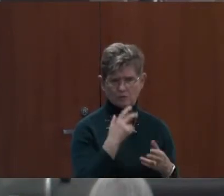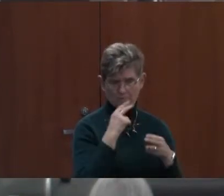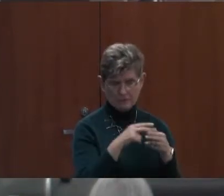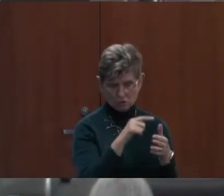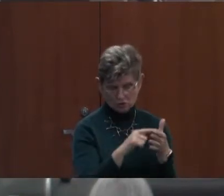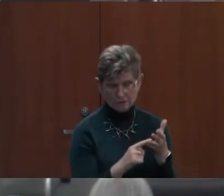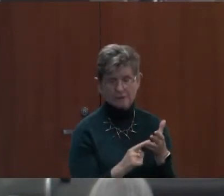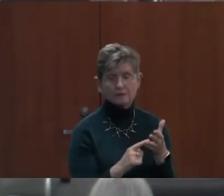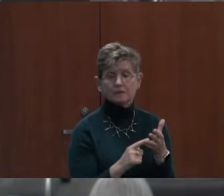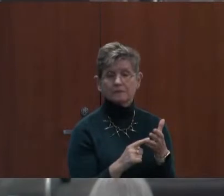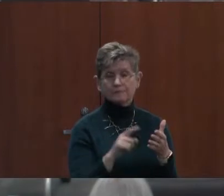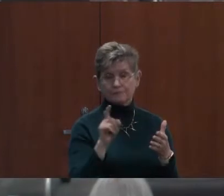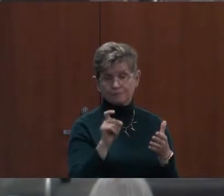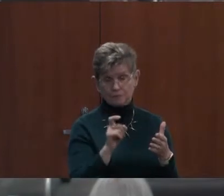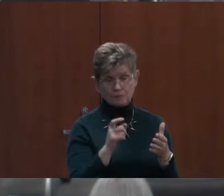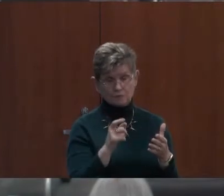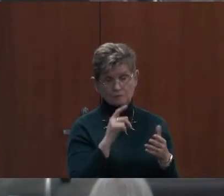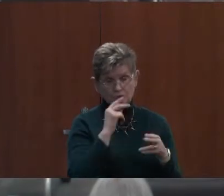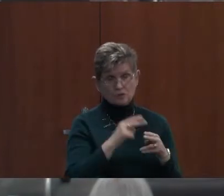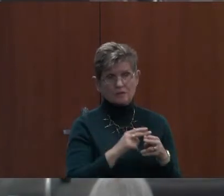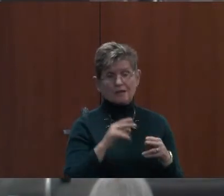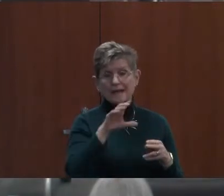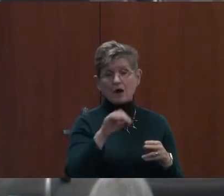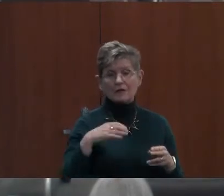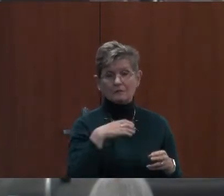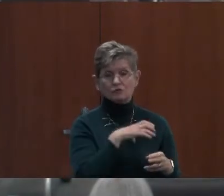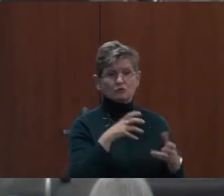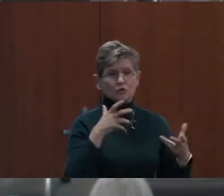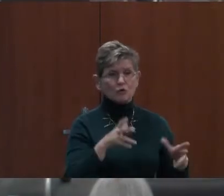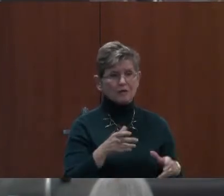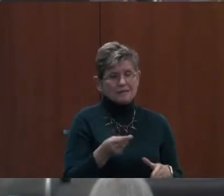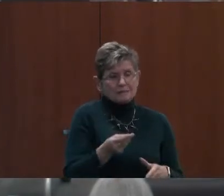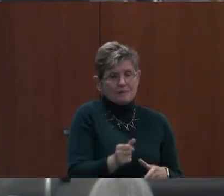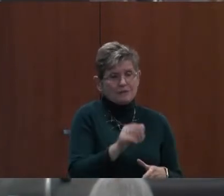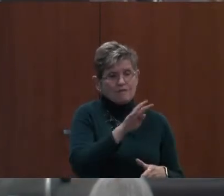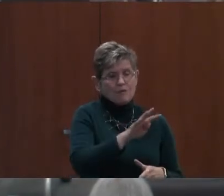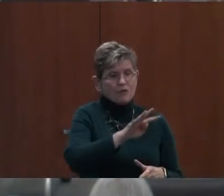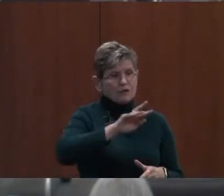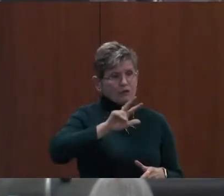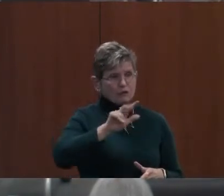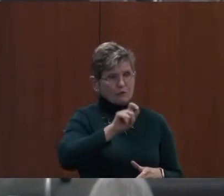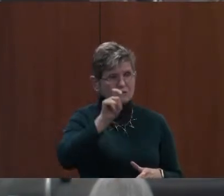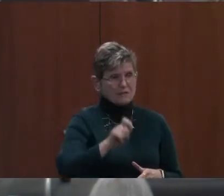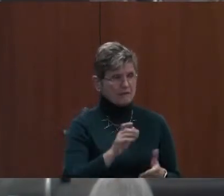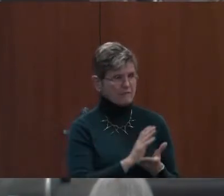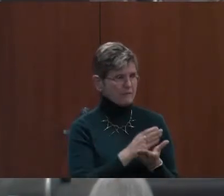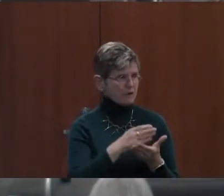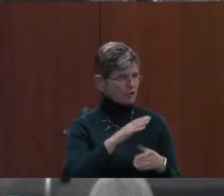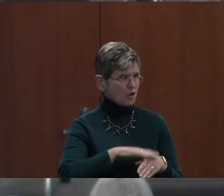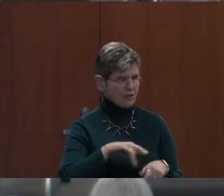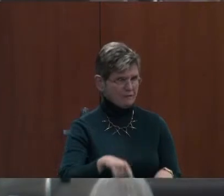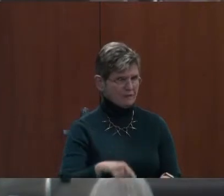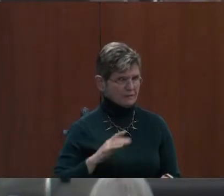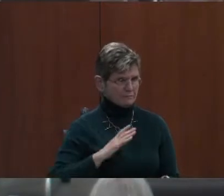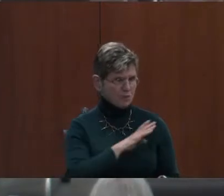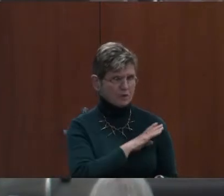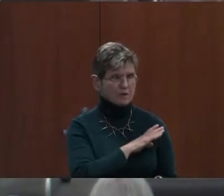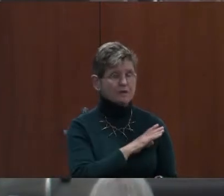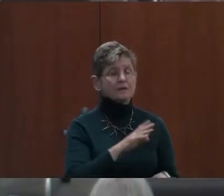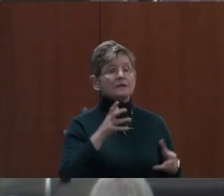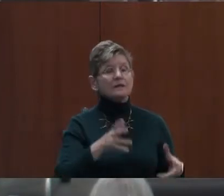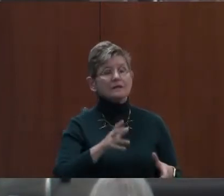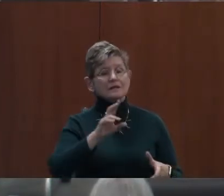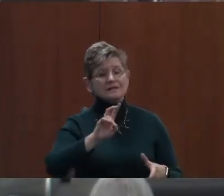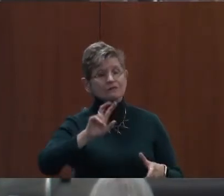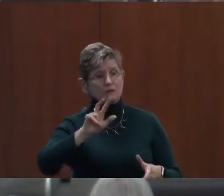it is necessary to point out that the county commissioners already spend 43% of their budget on this board. With the remaining 57% of their budget, the